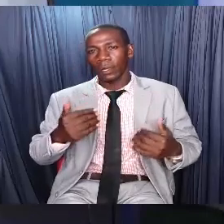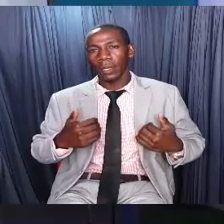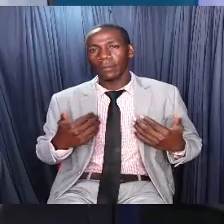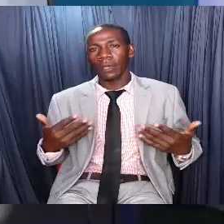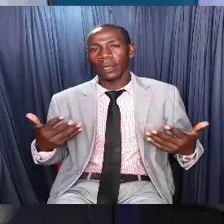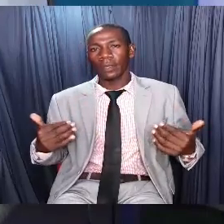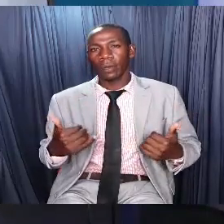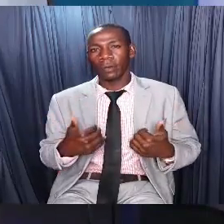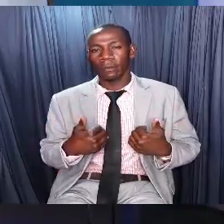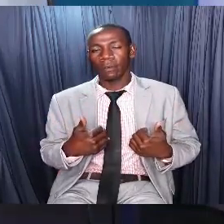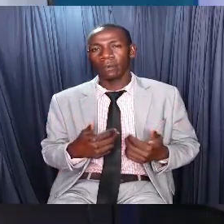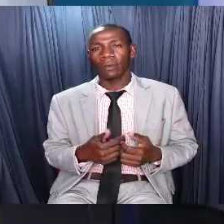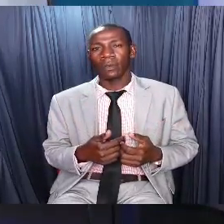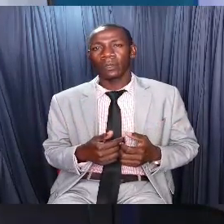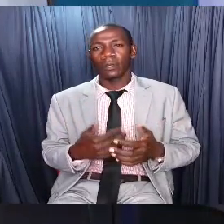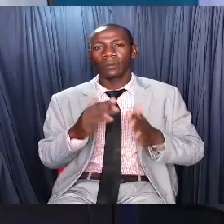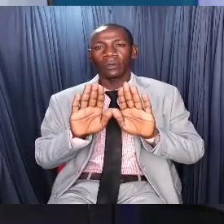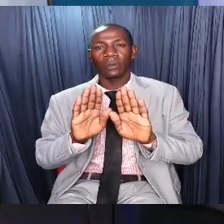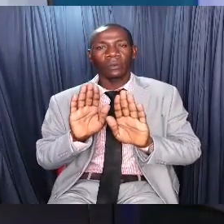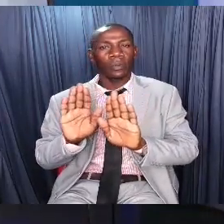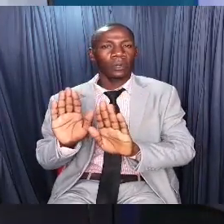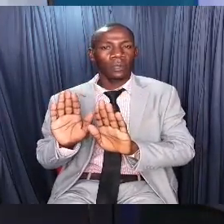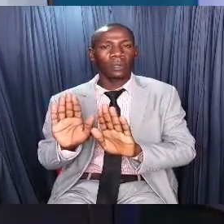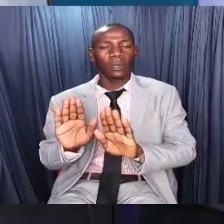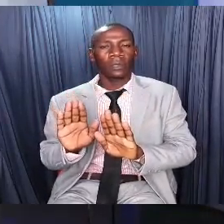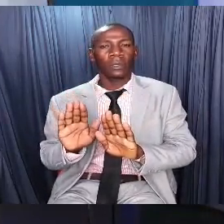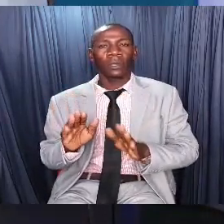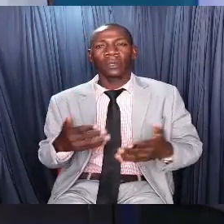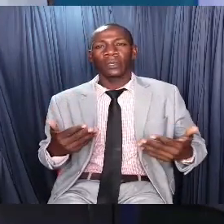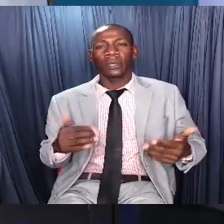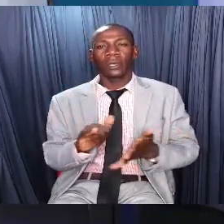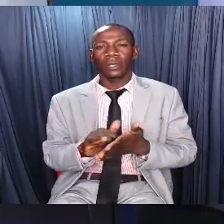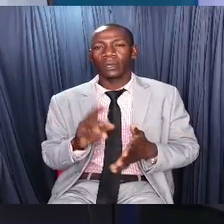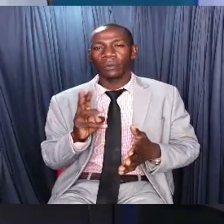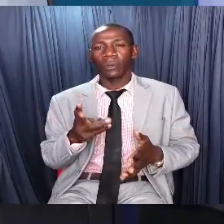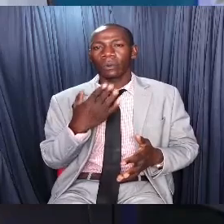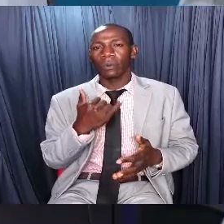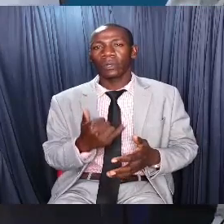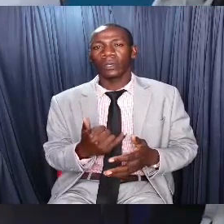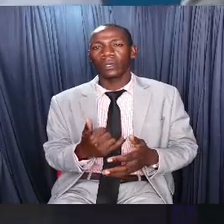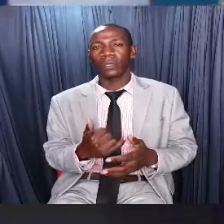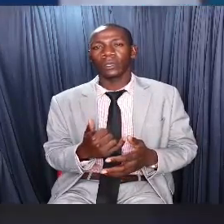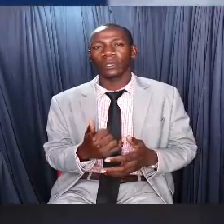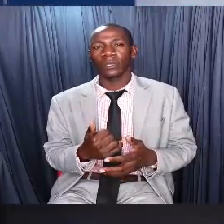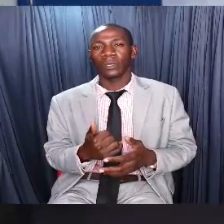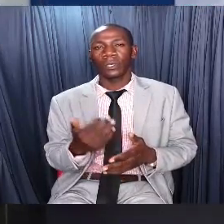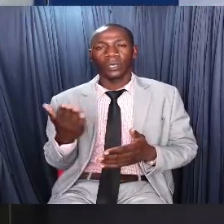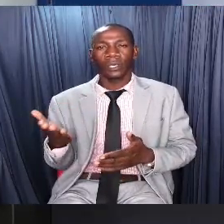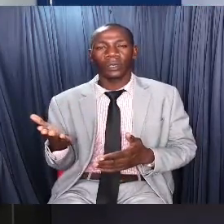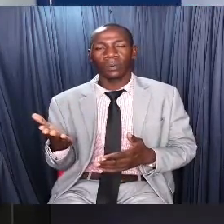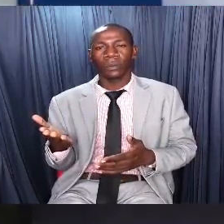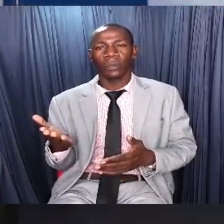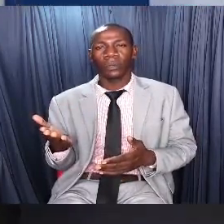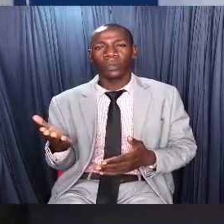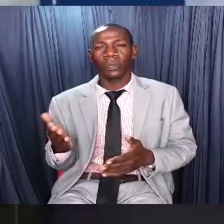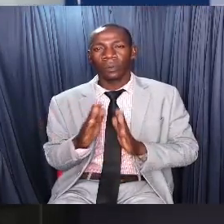lolote. Whatever matter it is. Kama kizuizi. Like a hindrance. Cha vitu vile si tunataka. Of what that we desire. Yeye. For